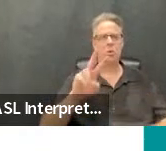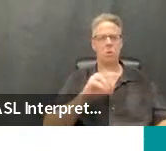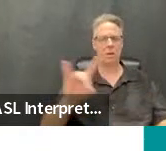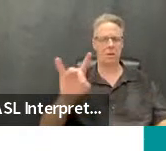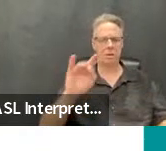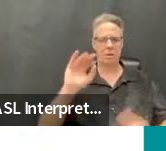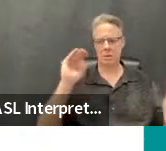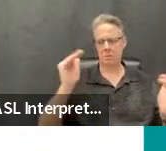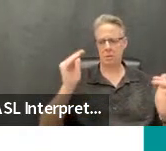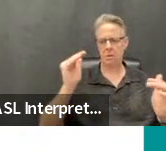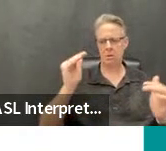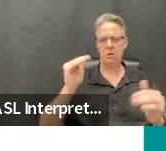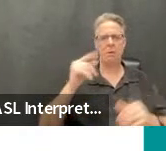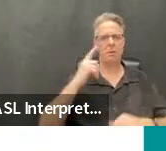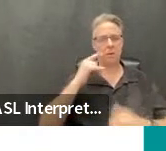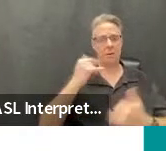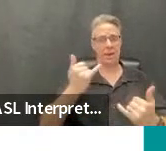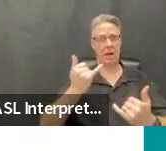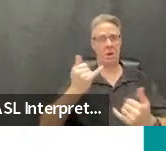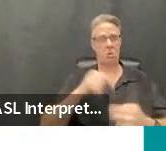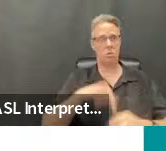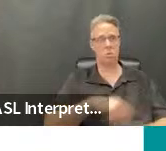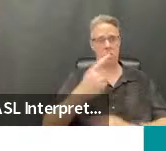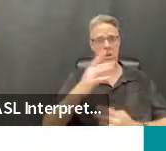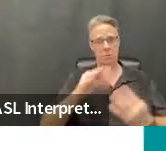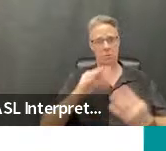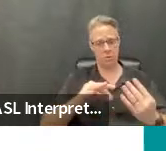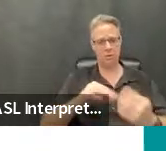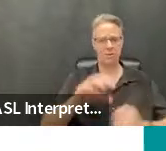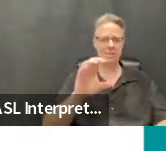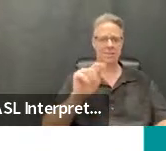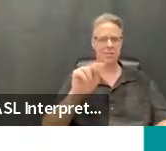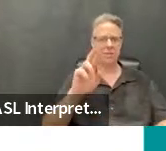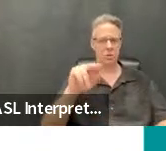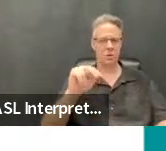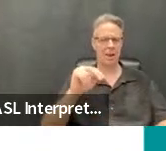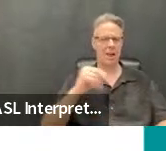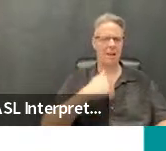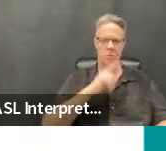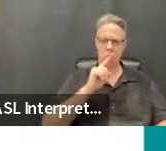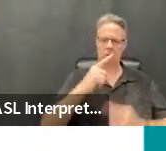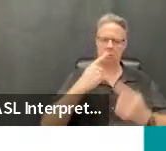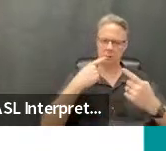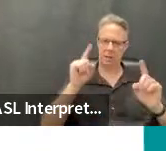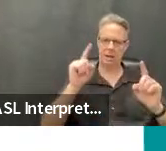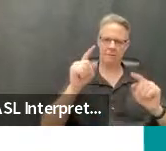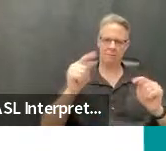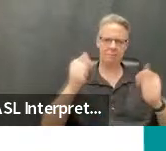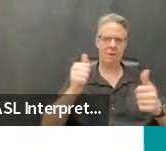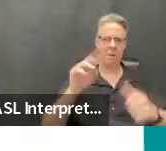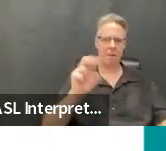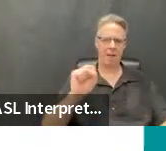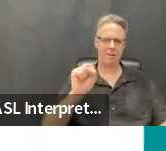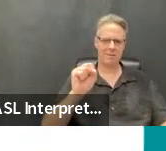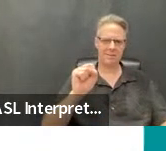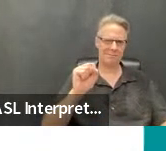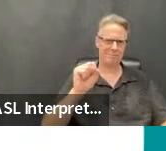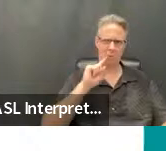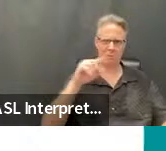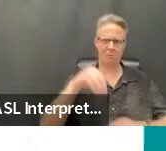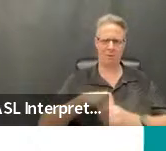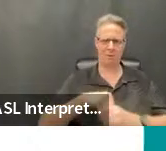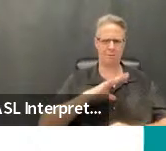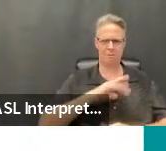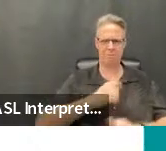as opposed to looking at options now, is that C-Trend has a very successful express bus network. And